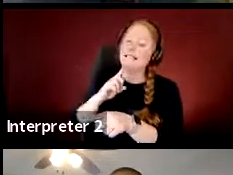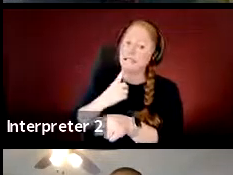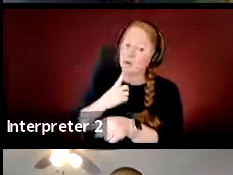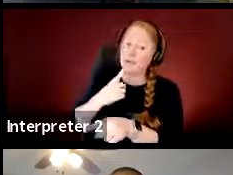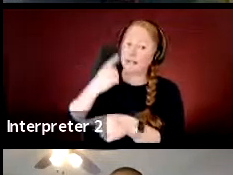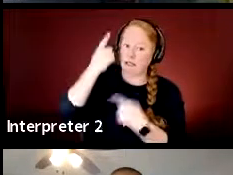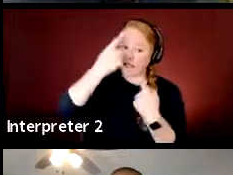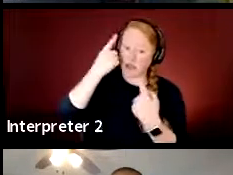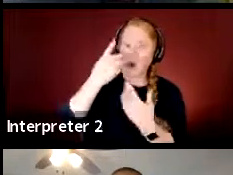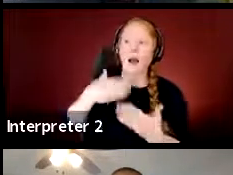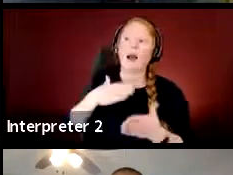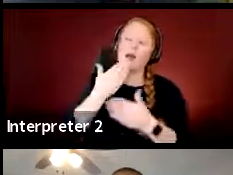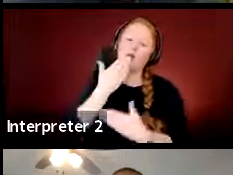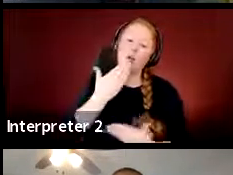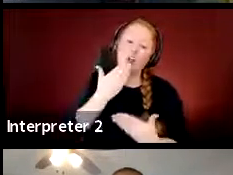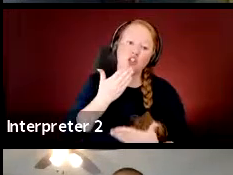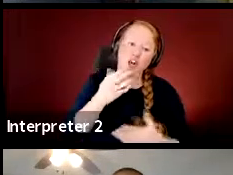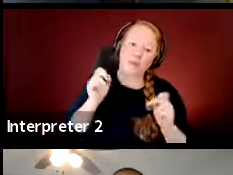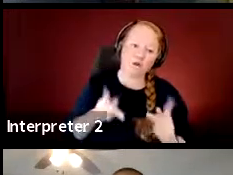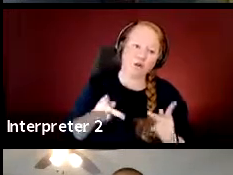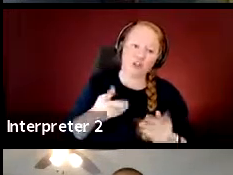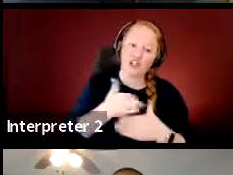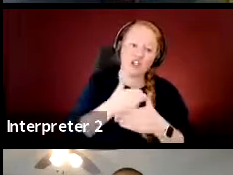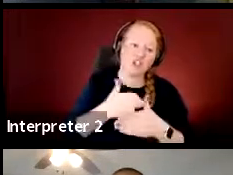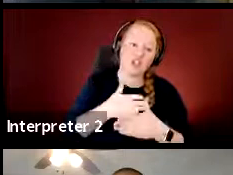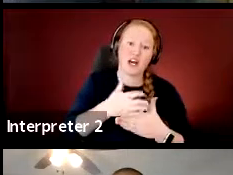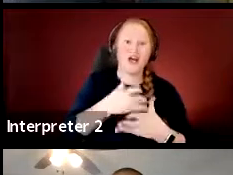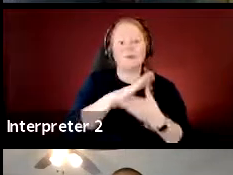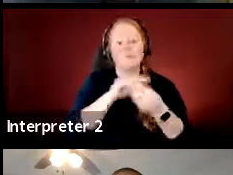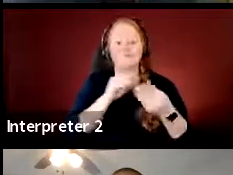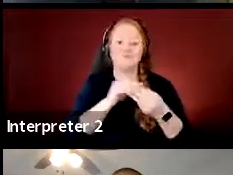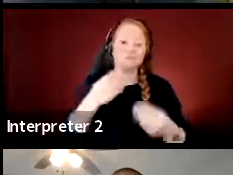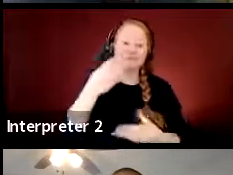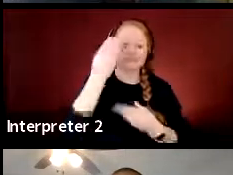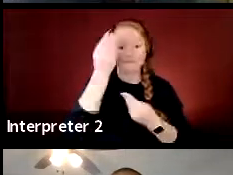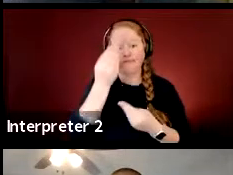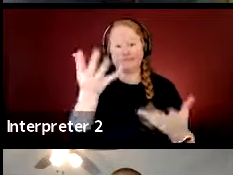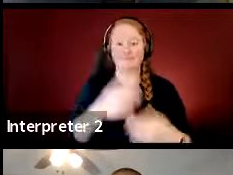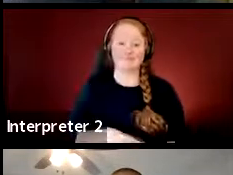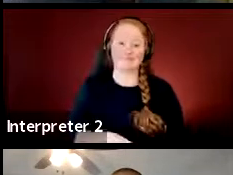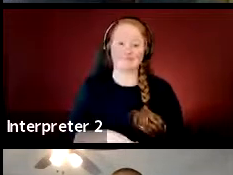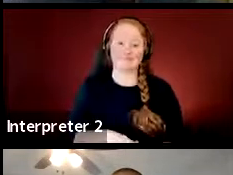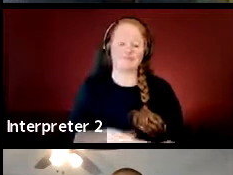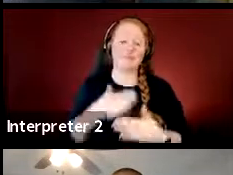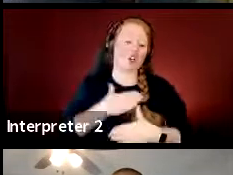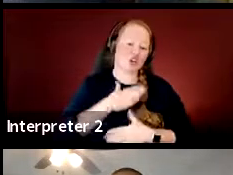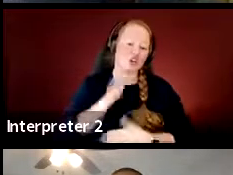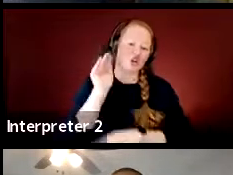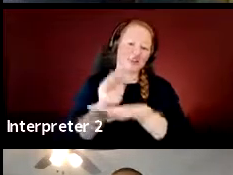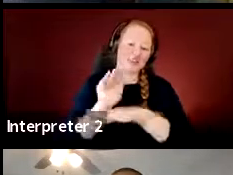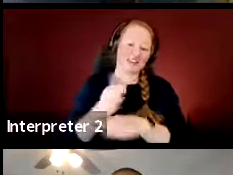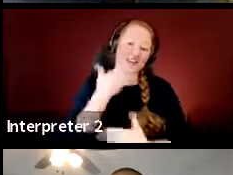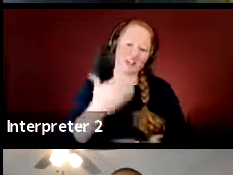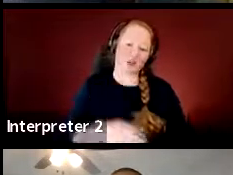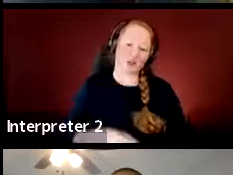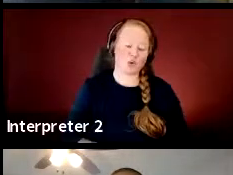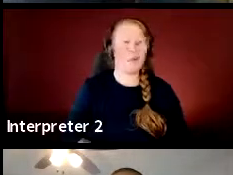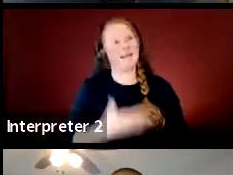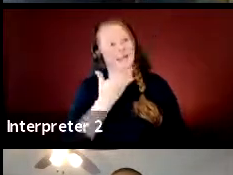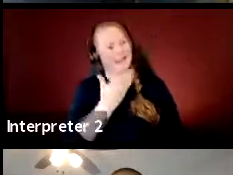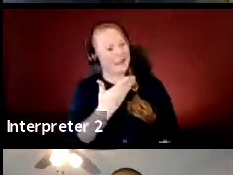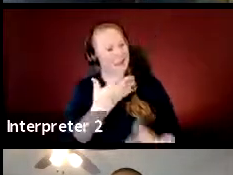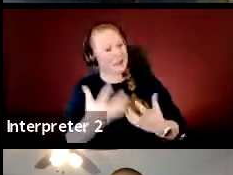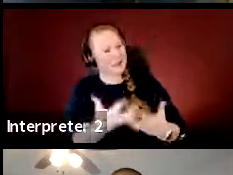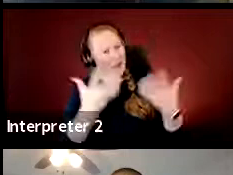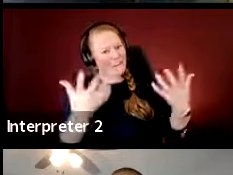the opportunity for sharing my thoughts here. Have a good evening. Thank you. Thank you so much.